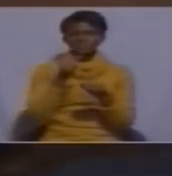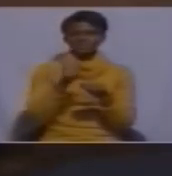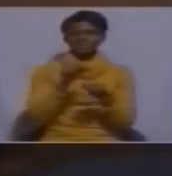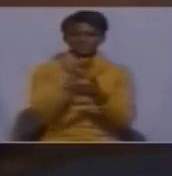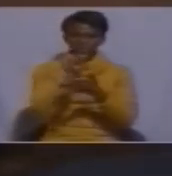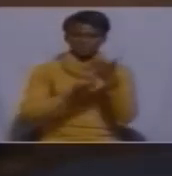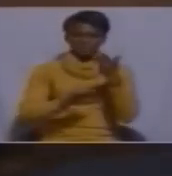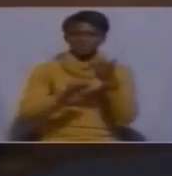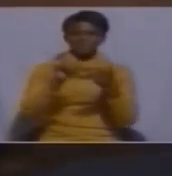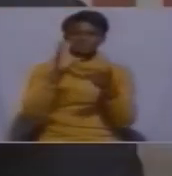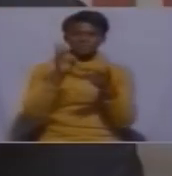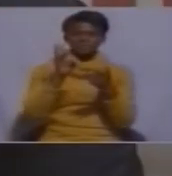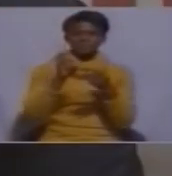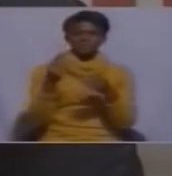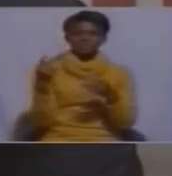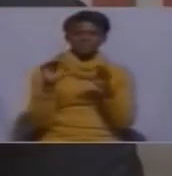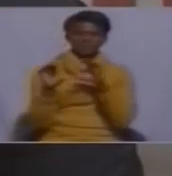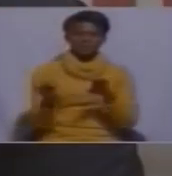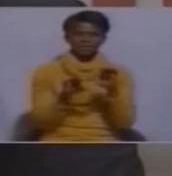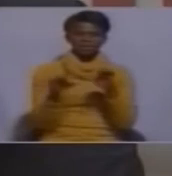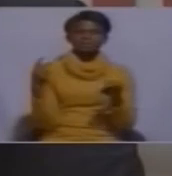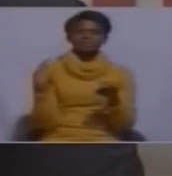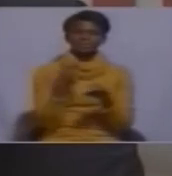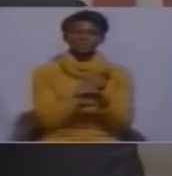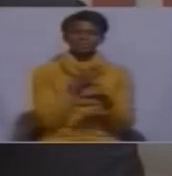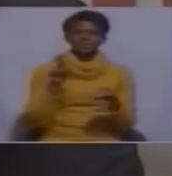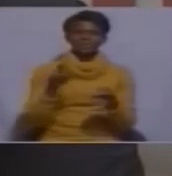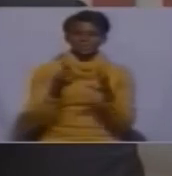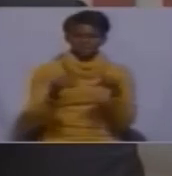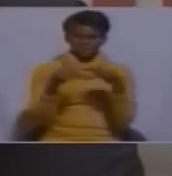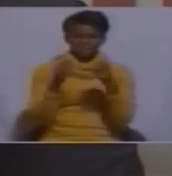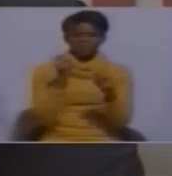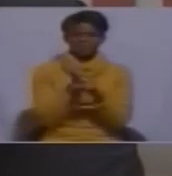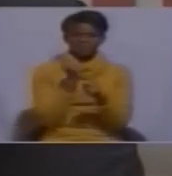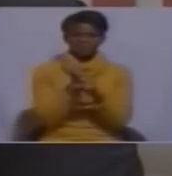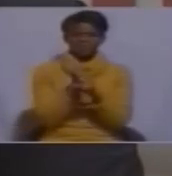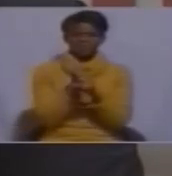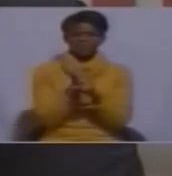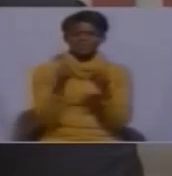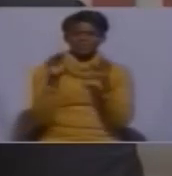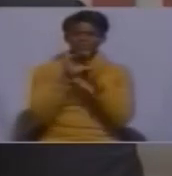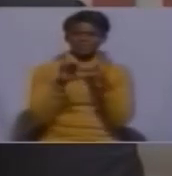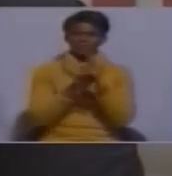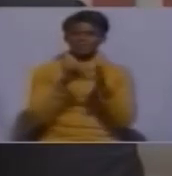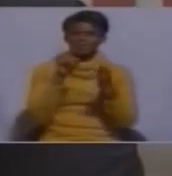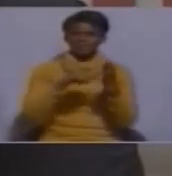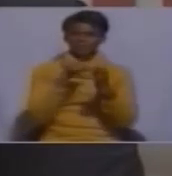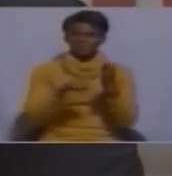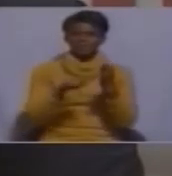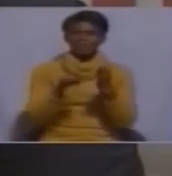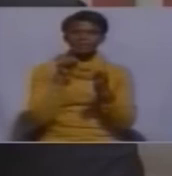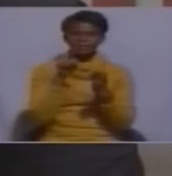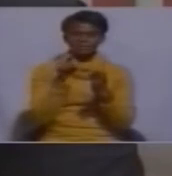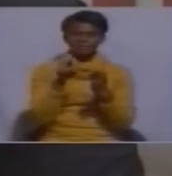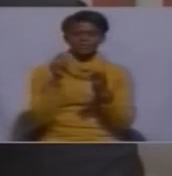6, where an act of parliament is required to give effect to an article of the constitution as amended, that